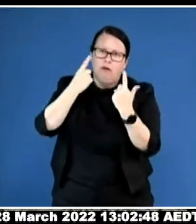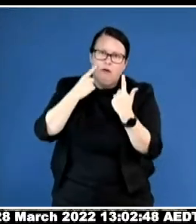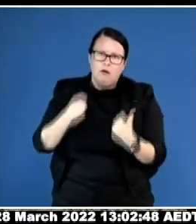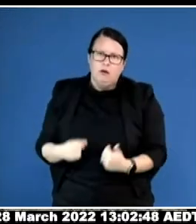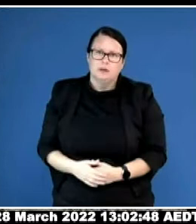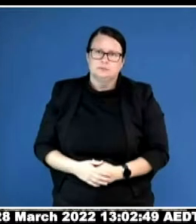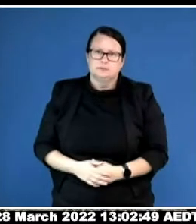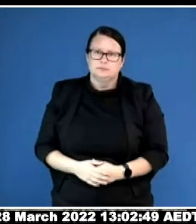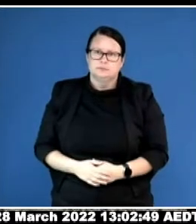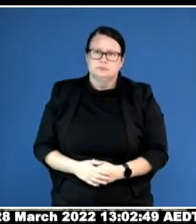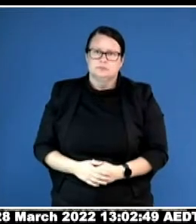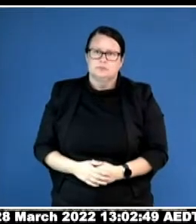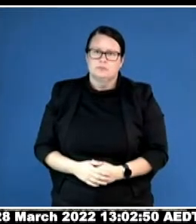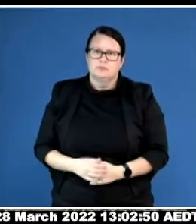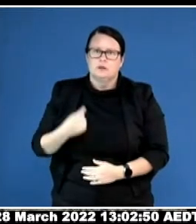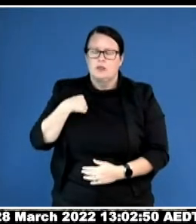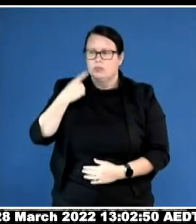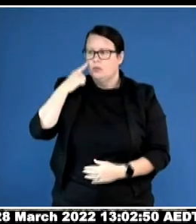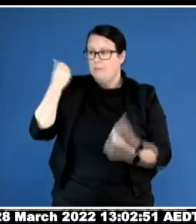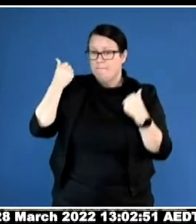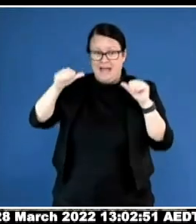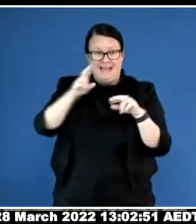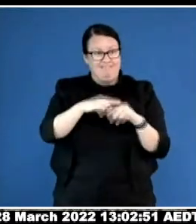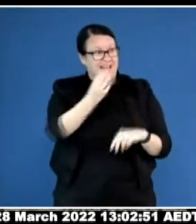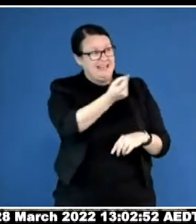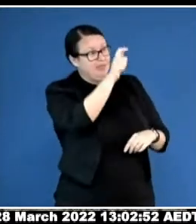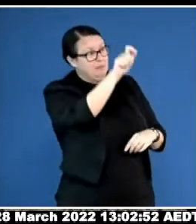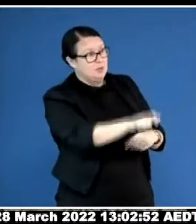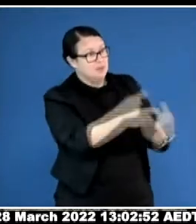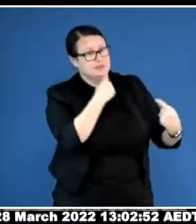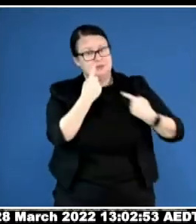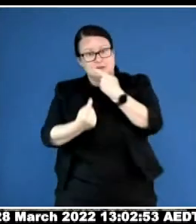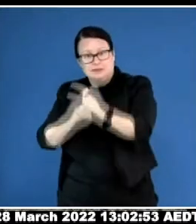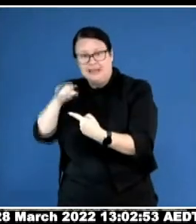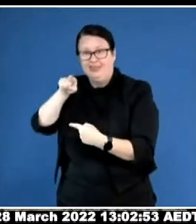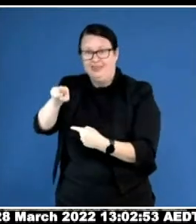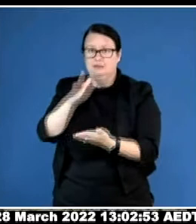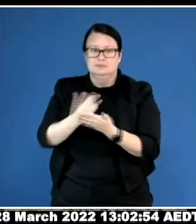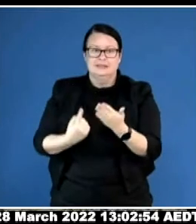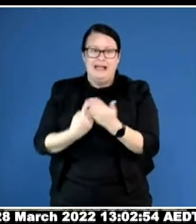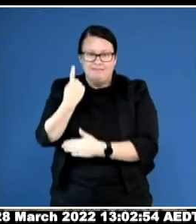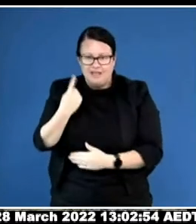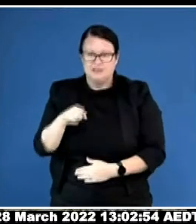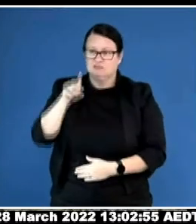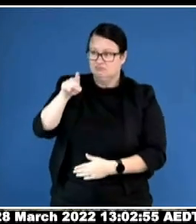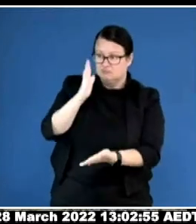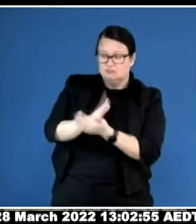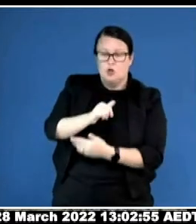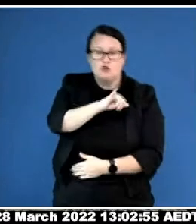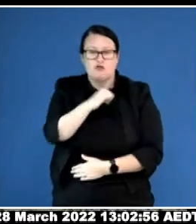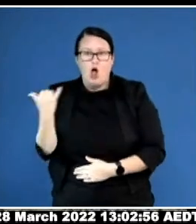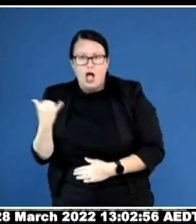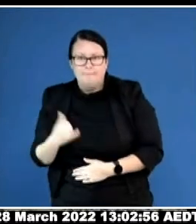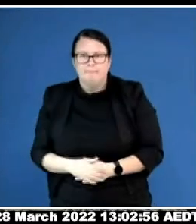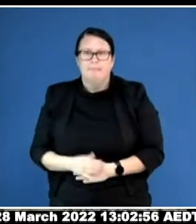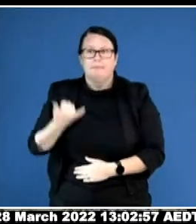Over those things. And I thought, finally, if somebody outside of me was telling him that this is an offence, that this is a crime, that maybe he would go get